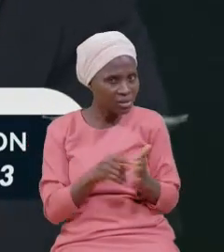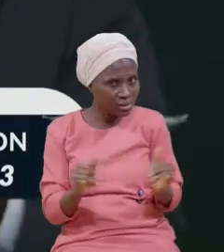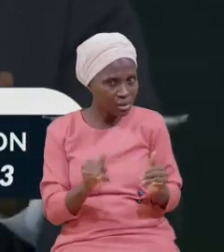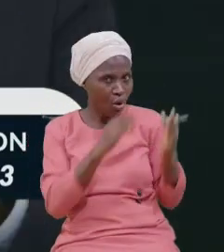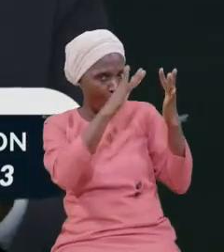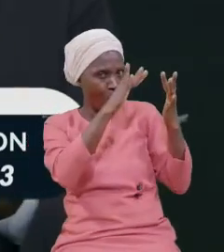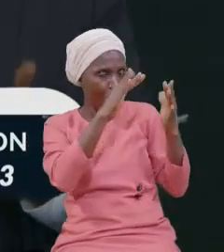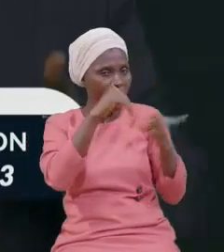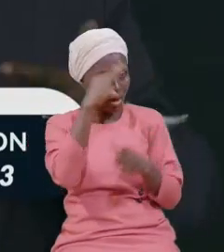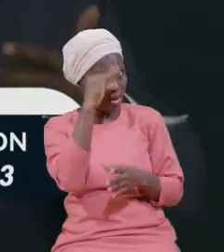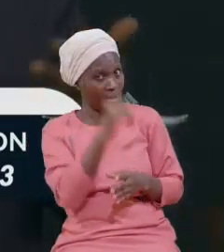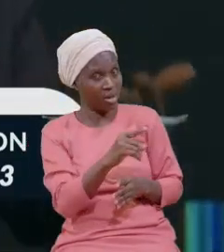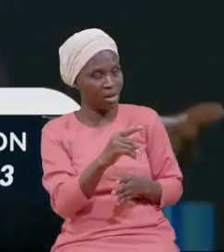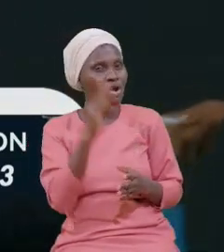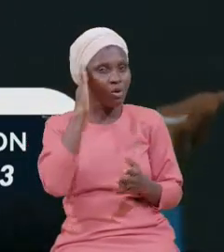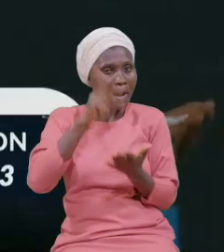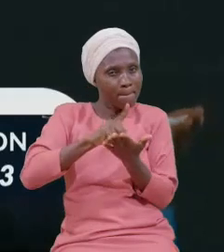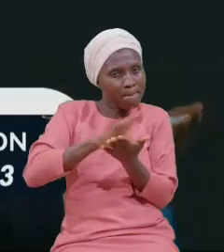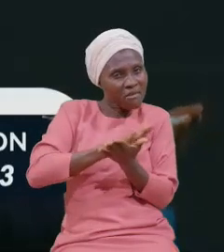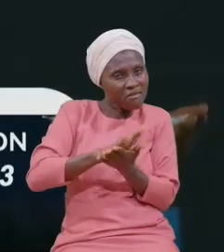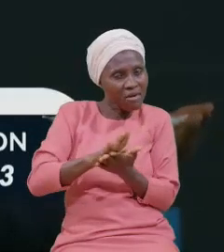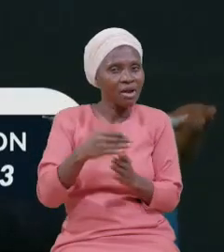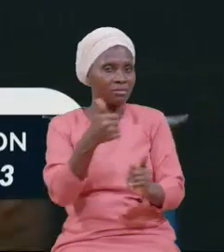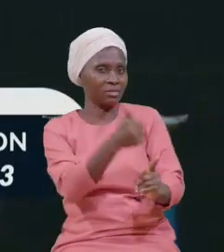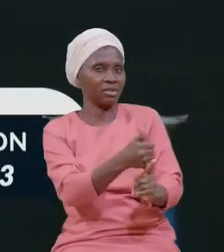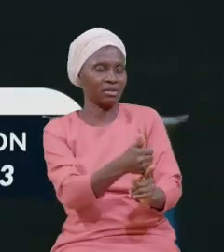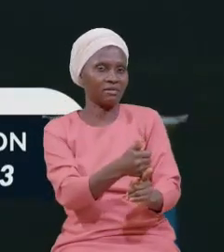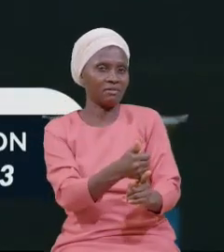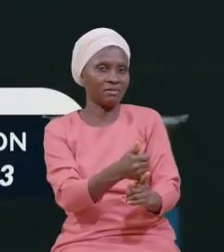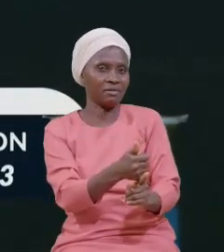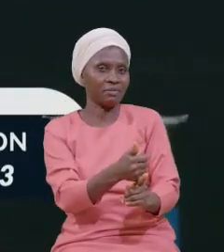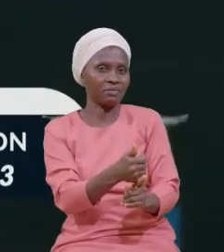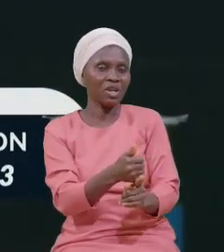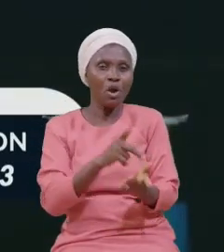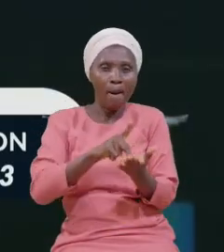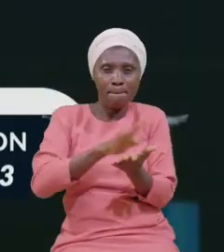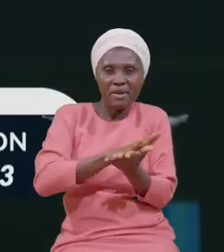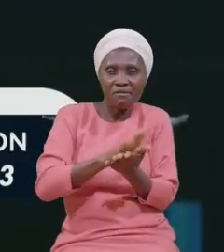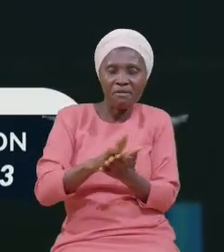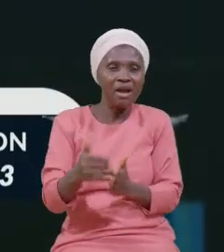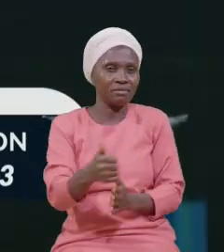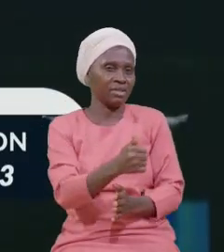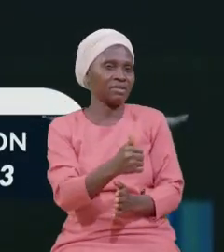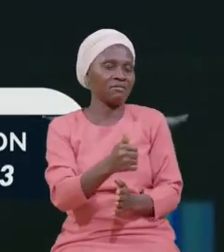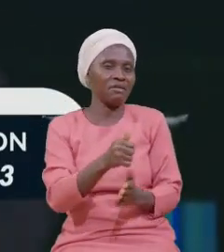him purifies himself, purifies